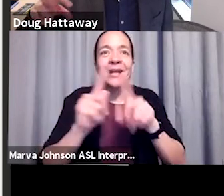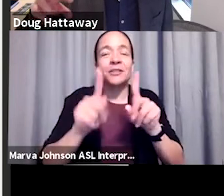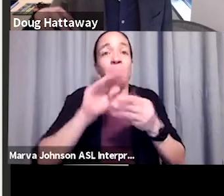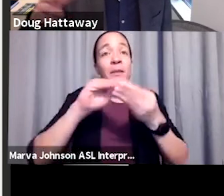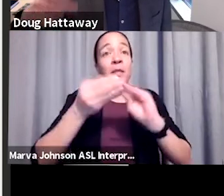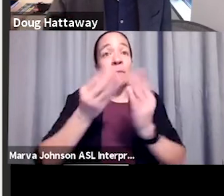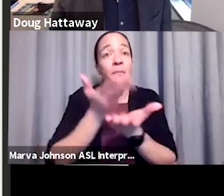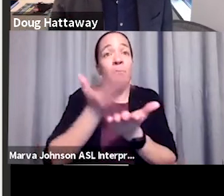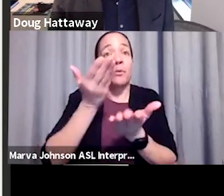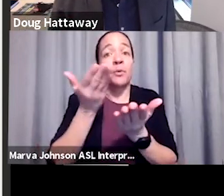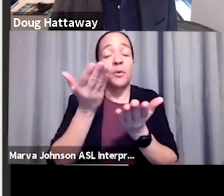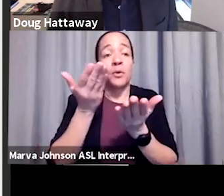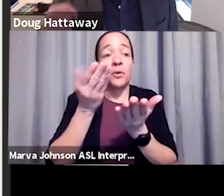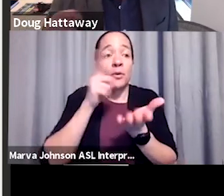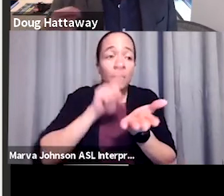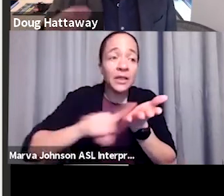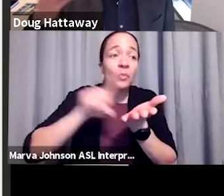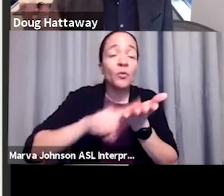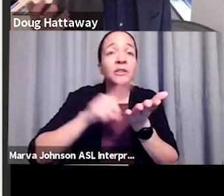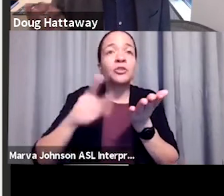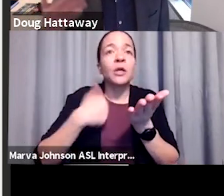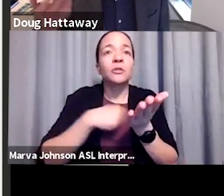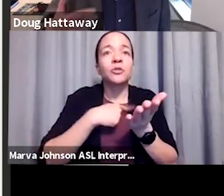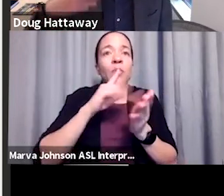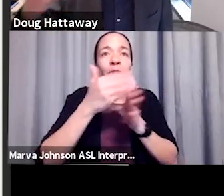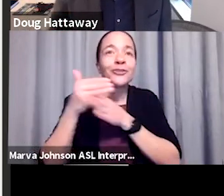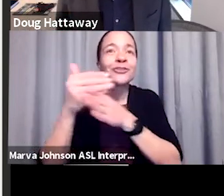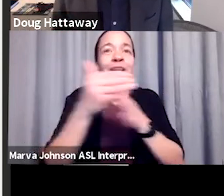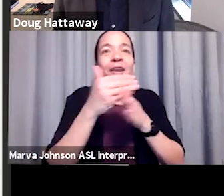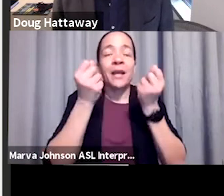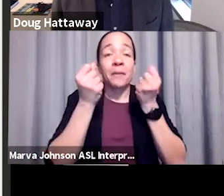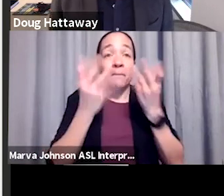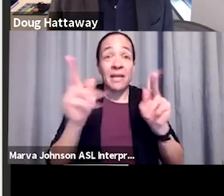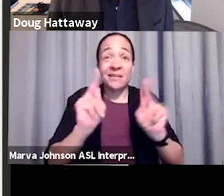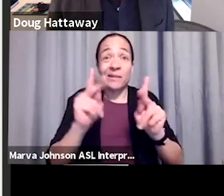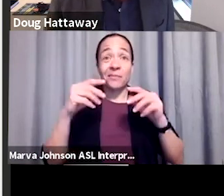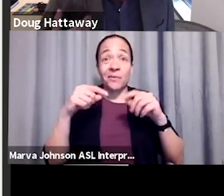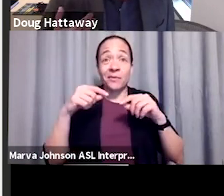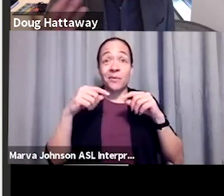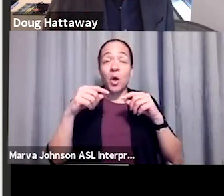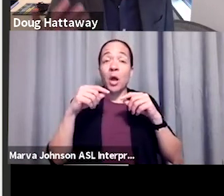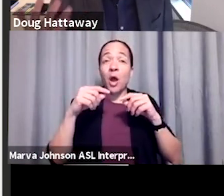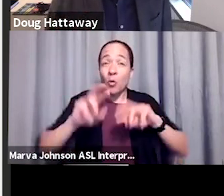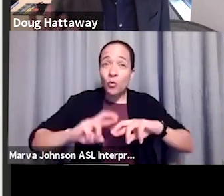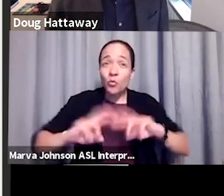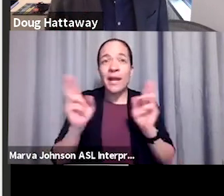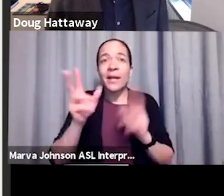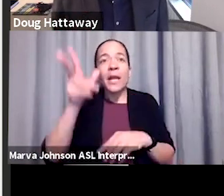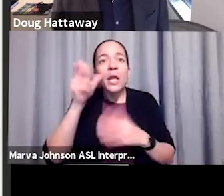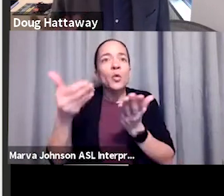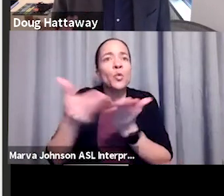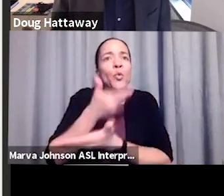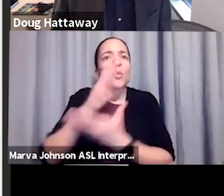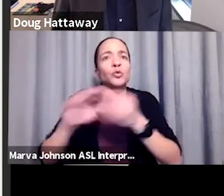in this research we're sharing is that a lot of people in this country are ready for those new narratives, and we have more of a ready